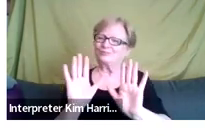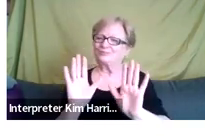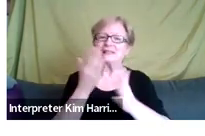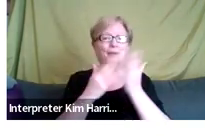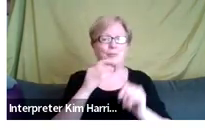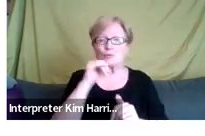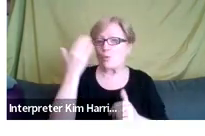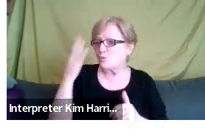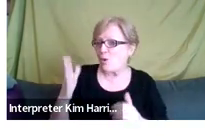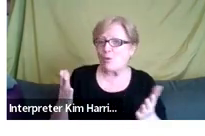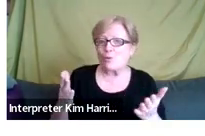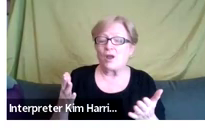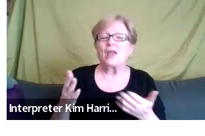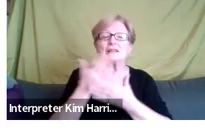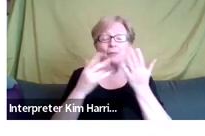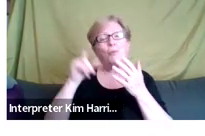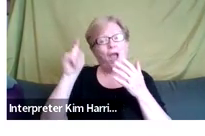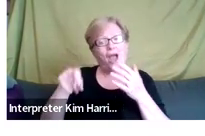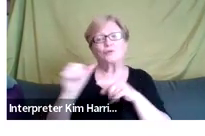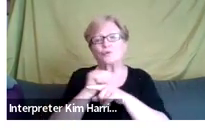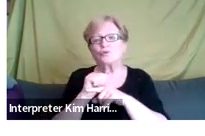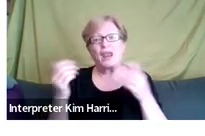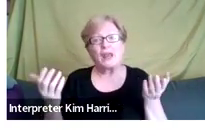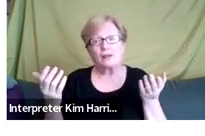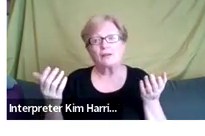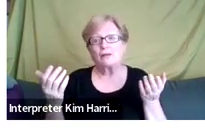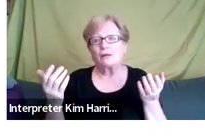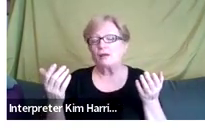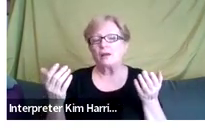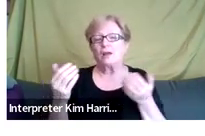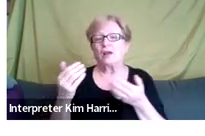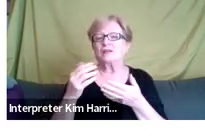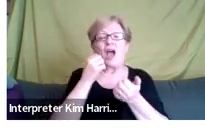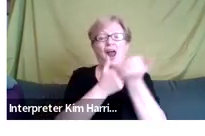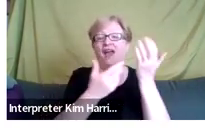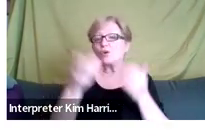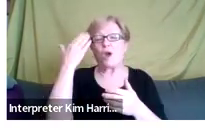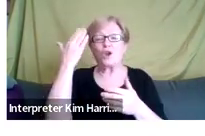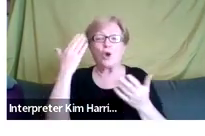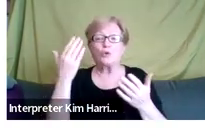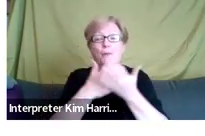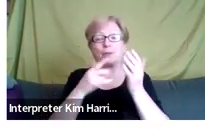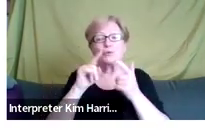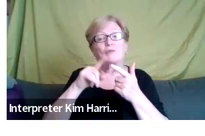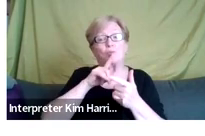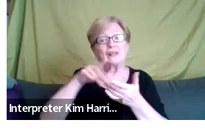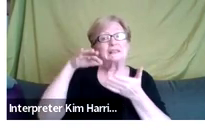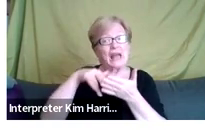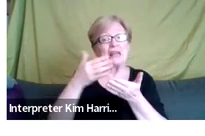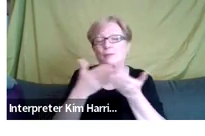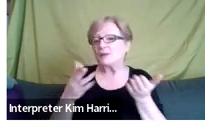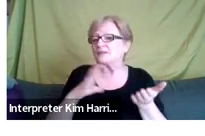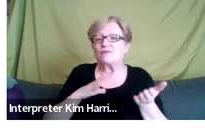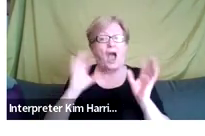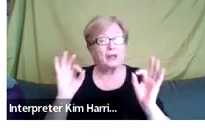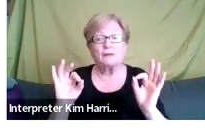have to do the trainings. Some people have to really study some of this stuff, and that's okay. You know,